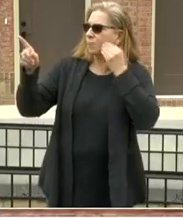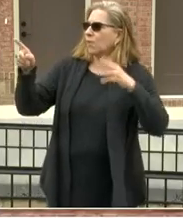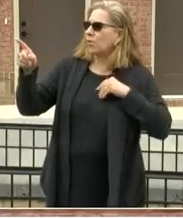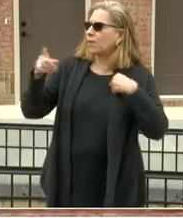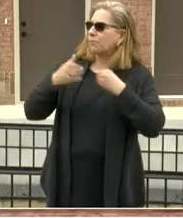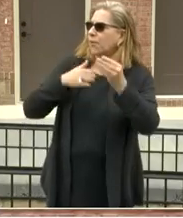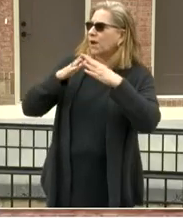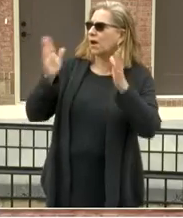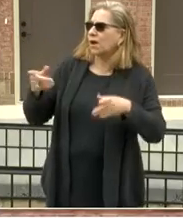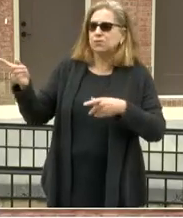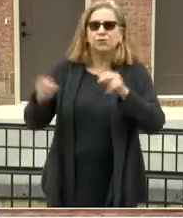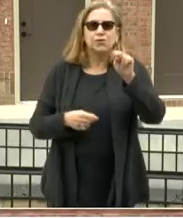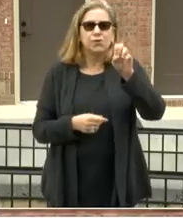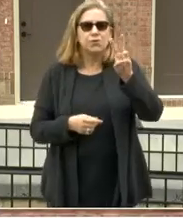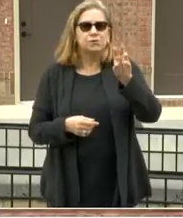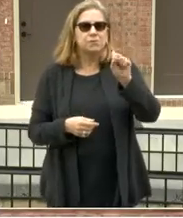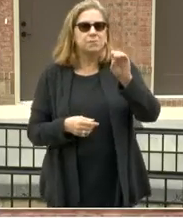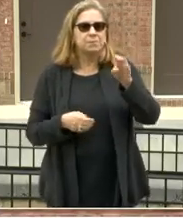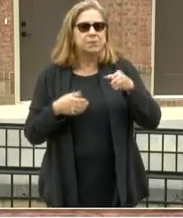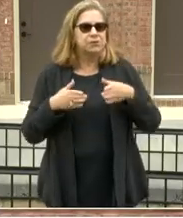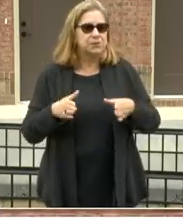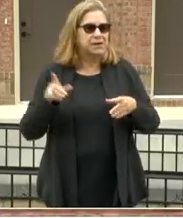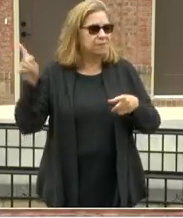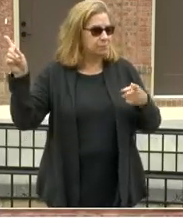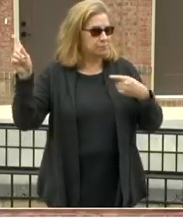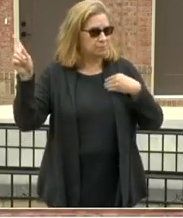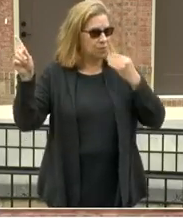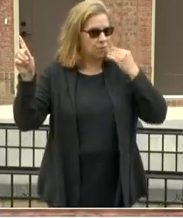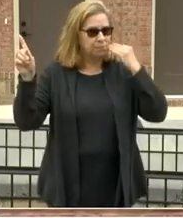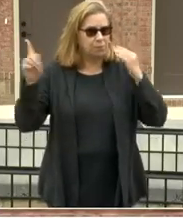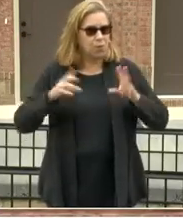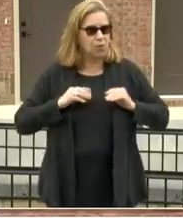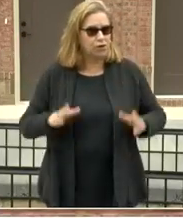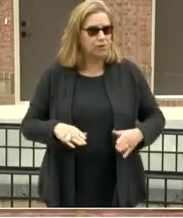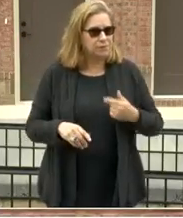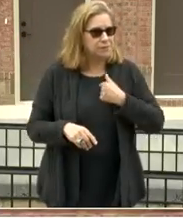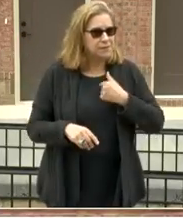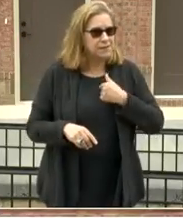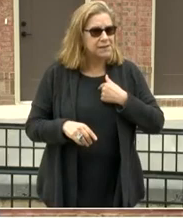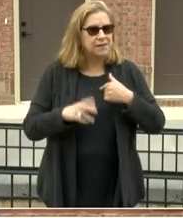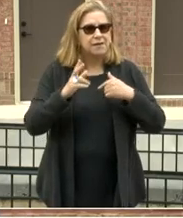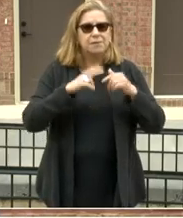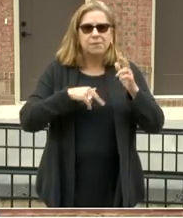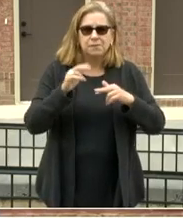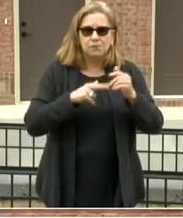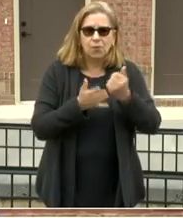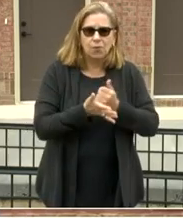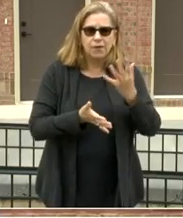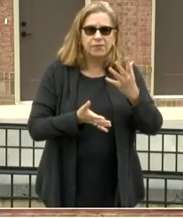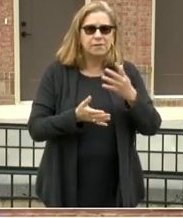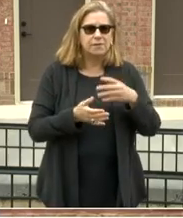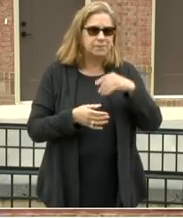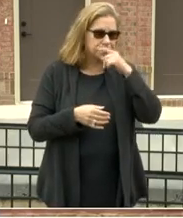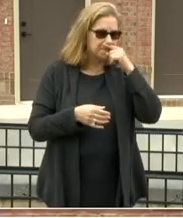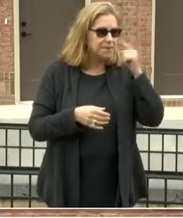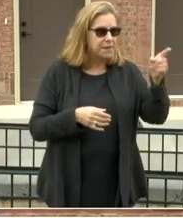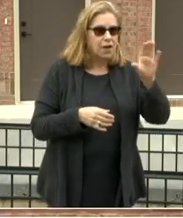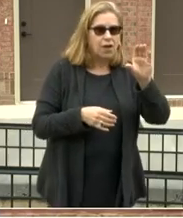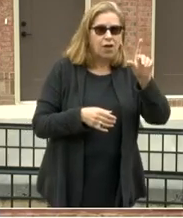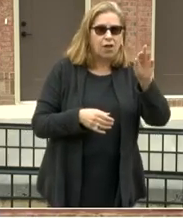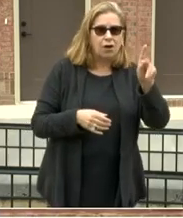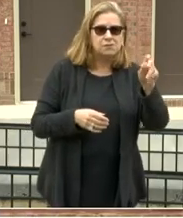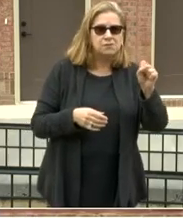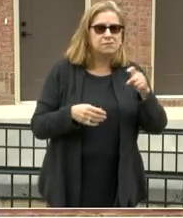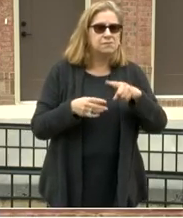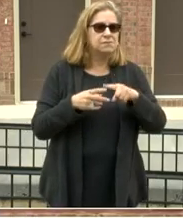by example what this means. And for the people that are here today, the Clarks, for Lashana, who's a nurse, to be able to get